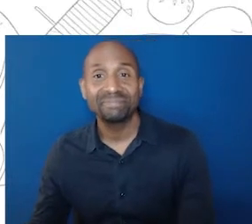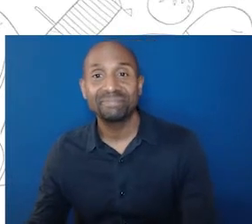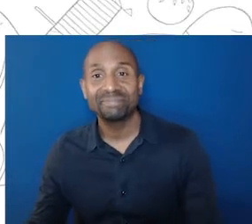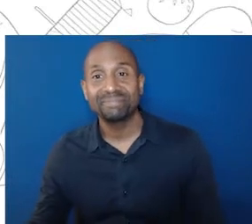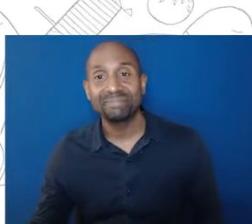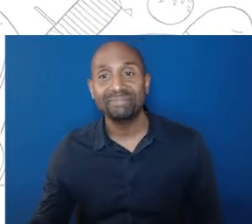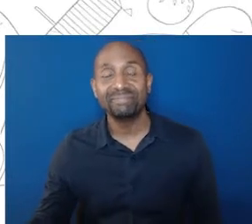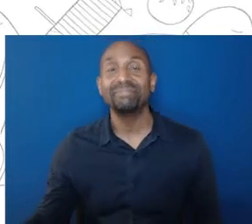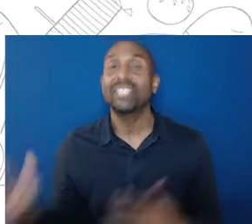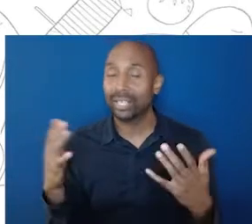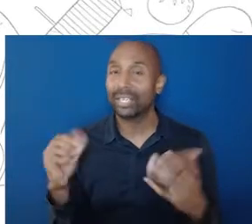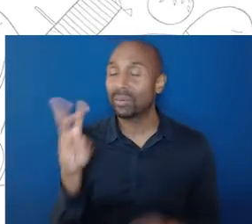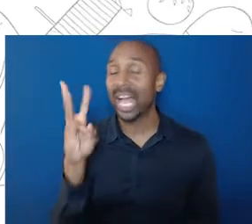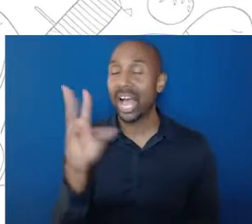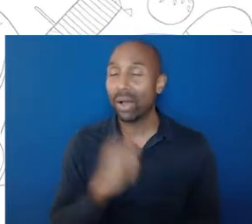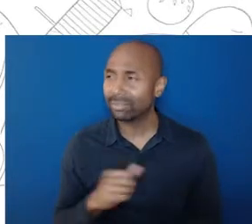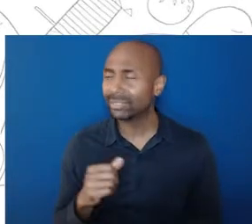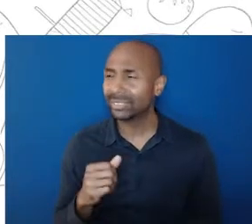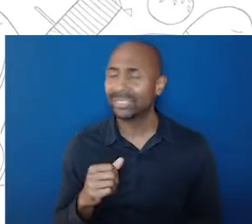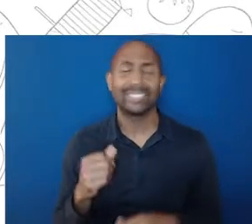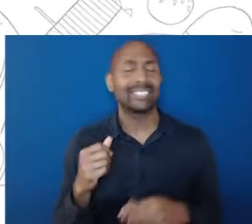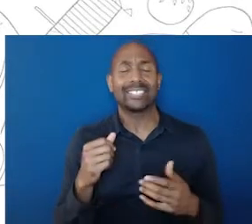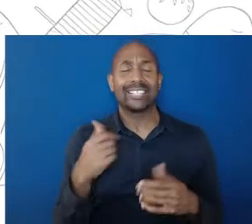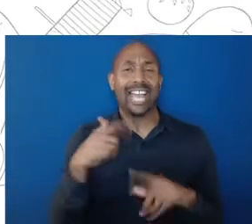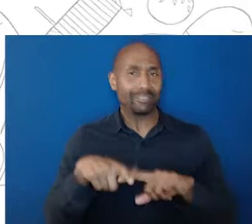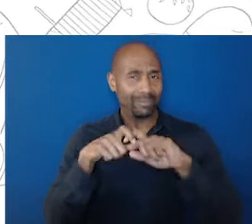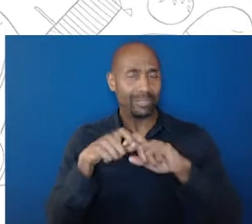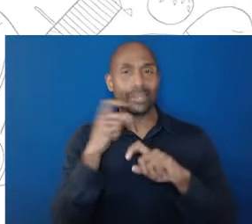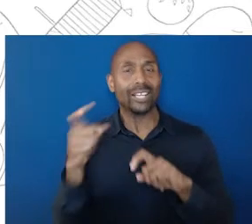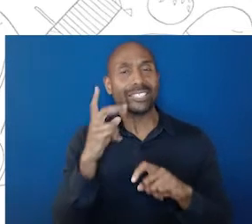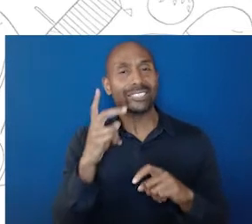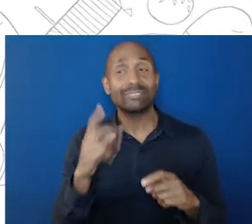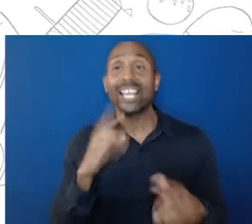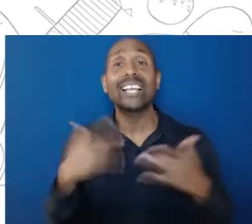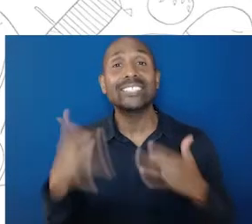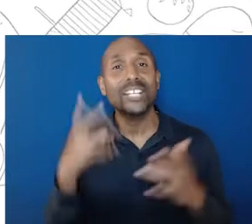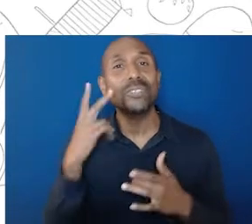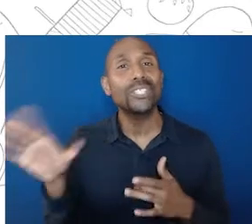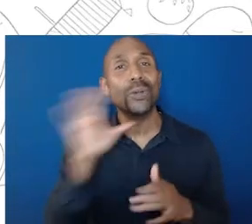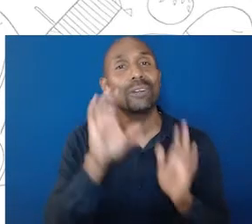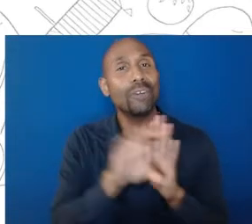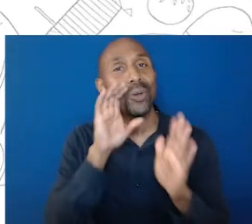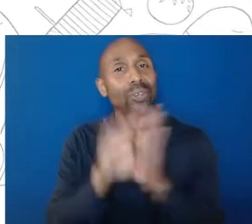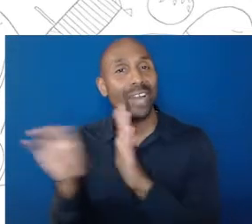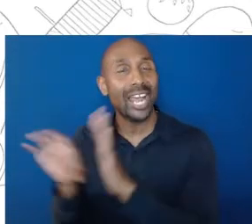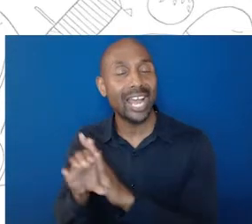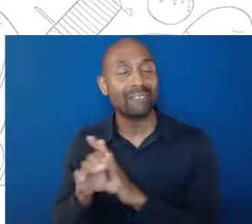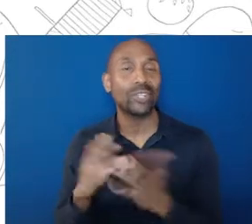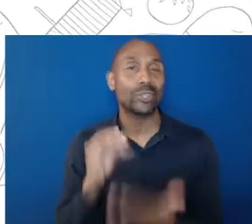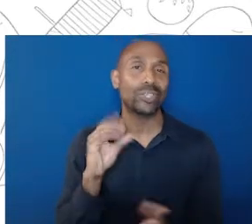I just had to stop there because I was so excited to see your photographs of learning the skill